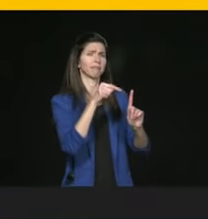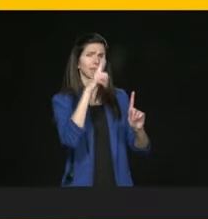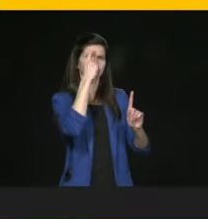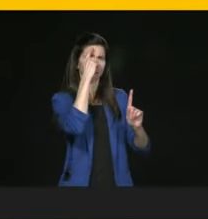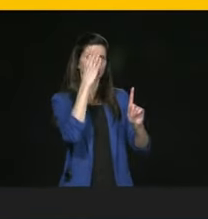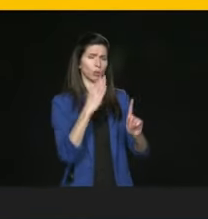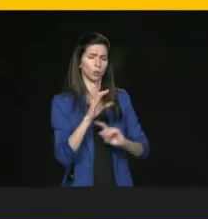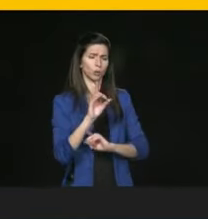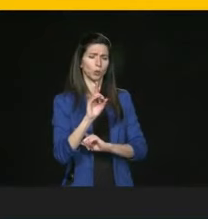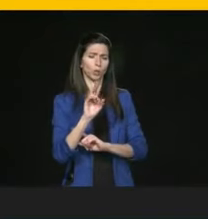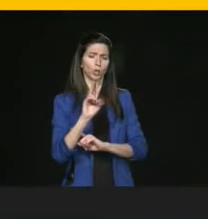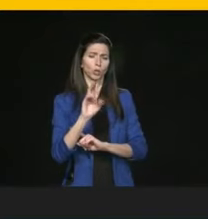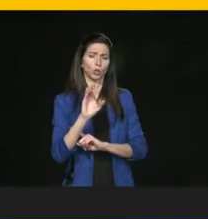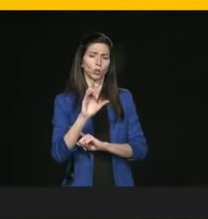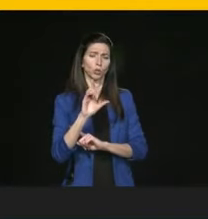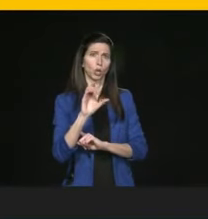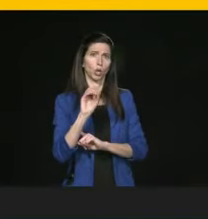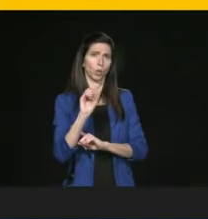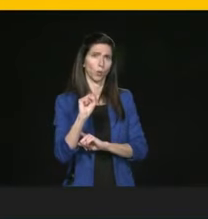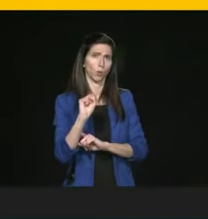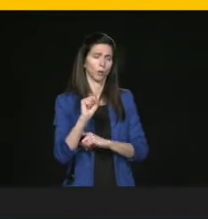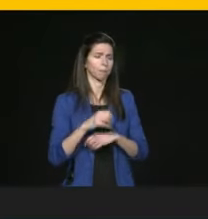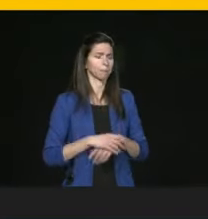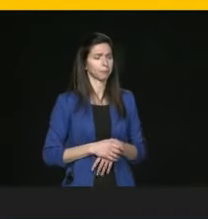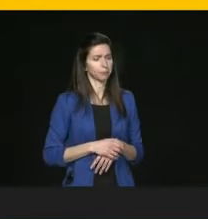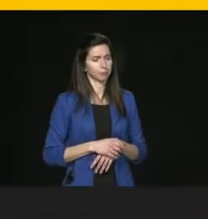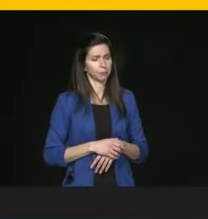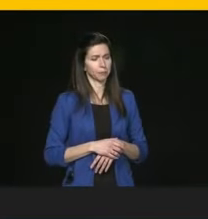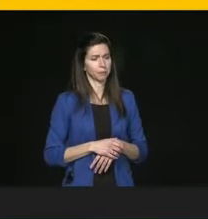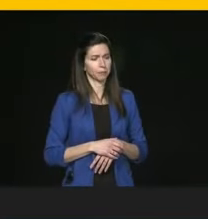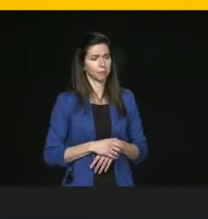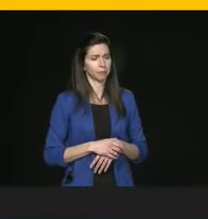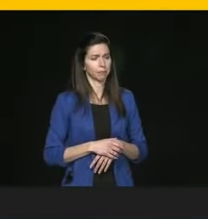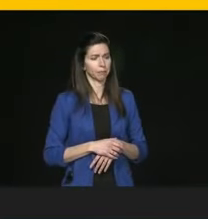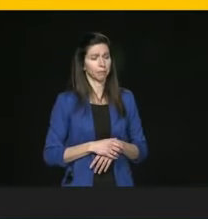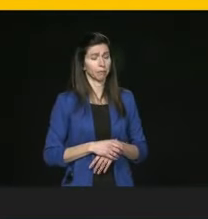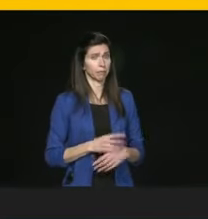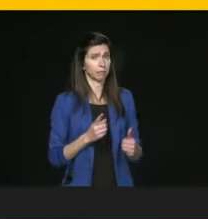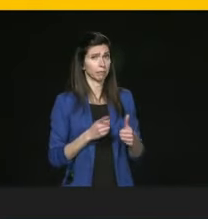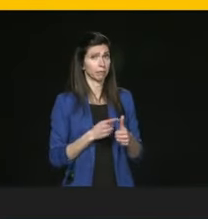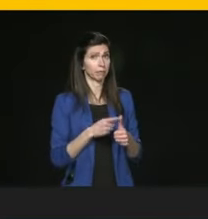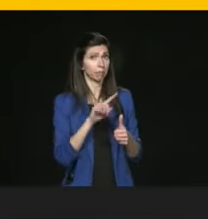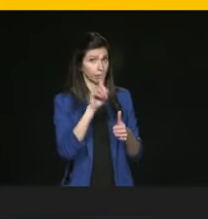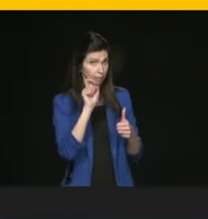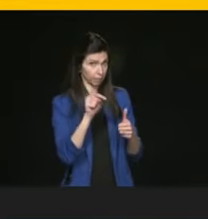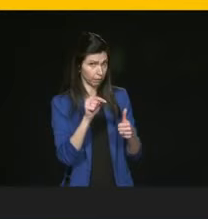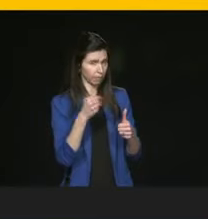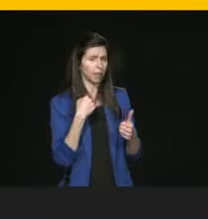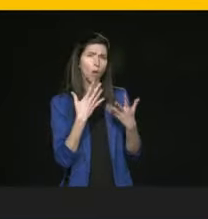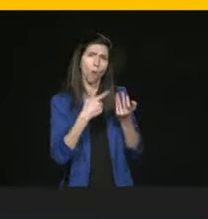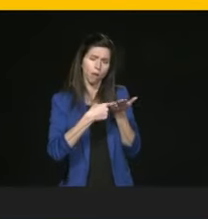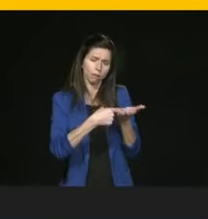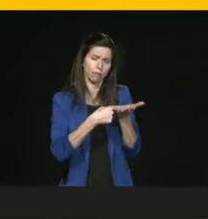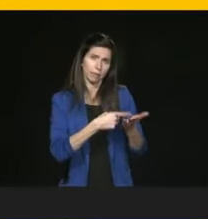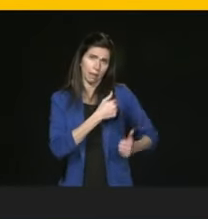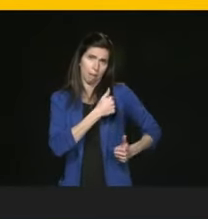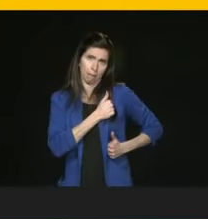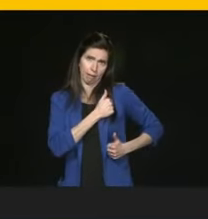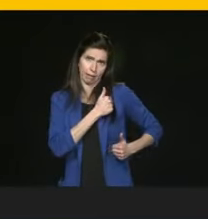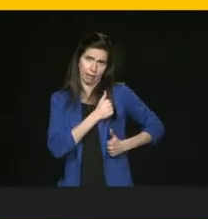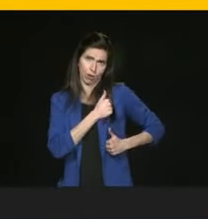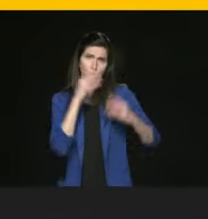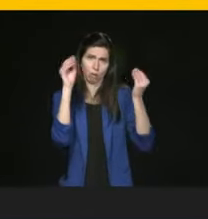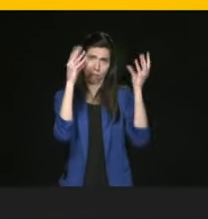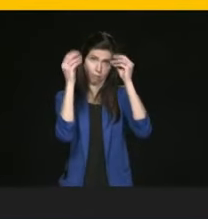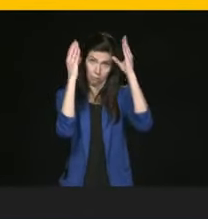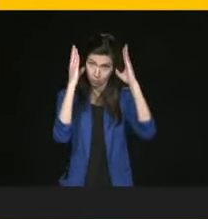First, a question about military medics who are being sent into long-term care facilities in